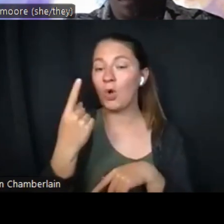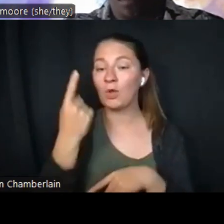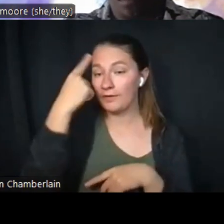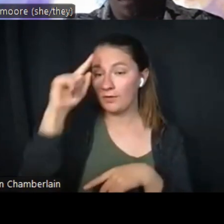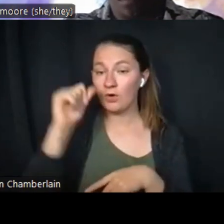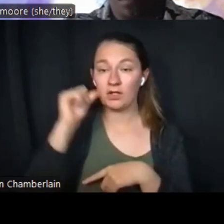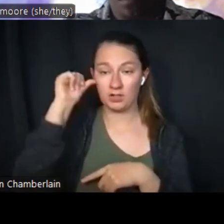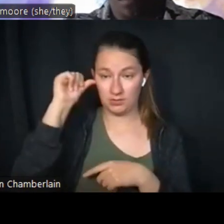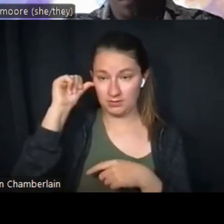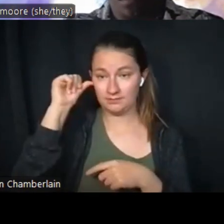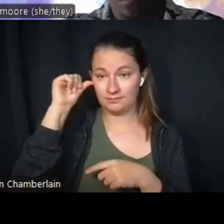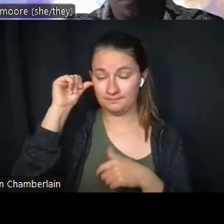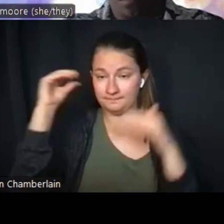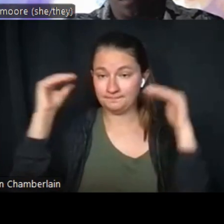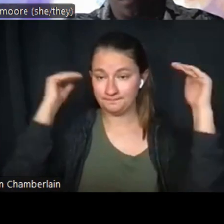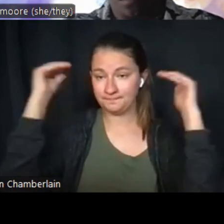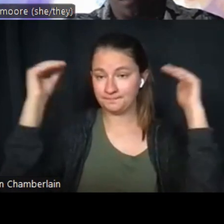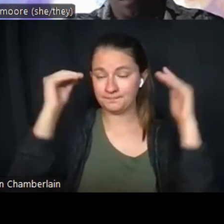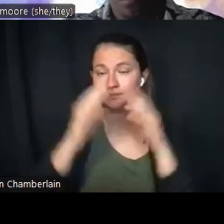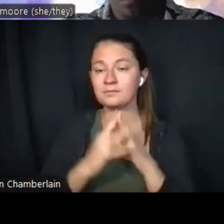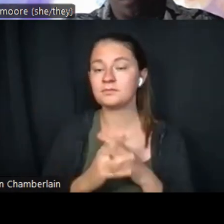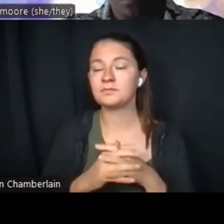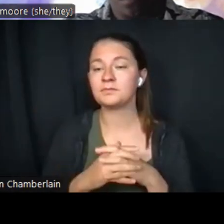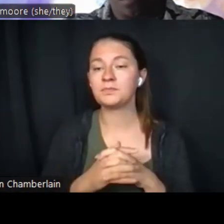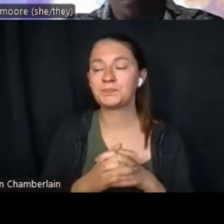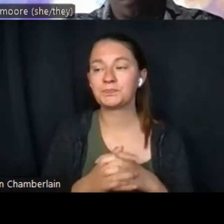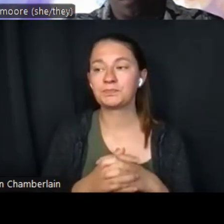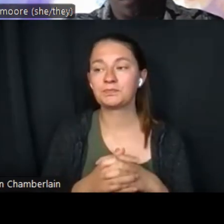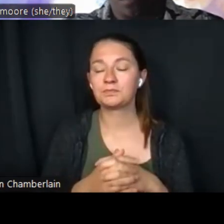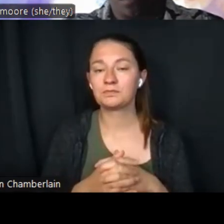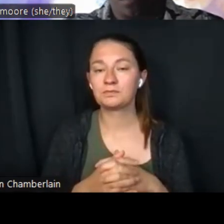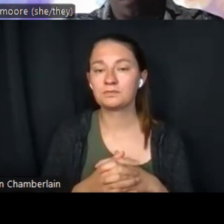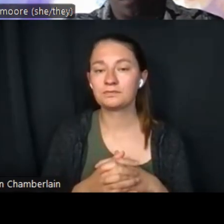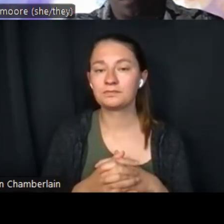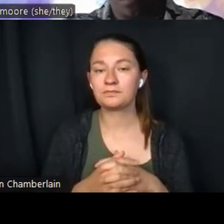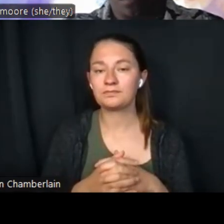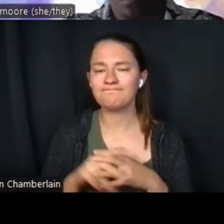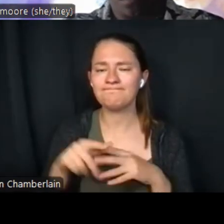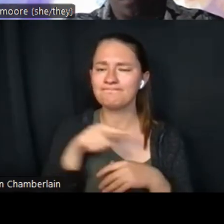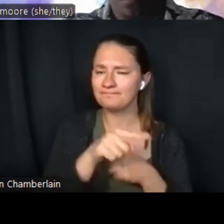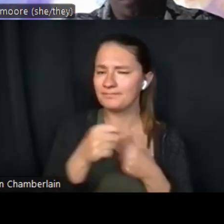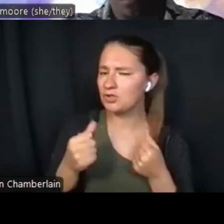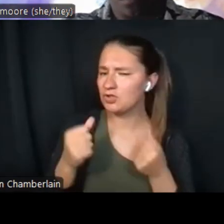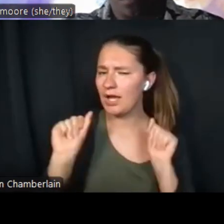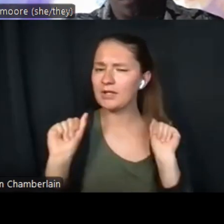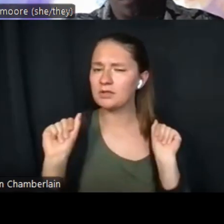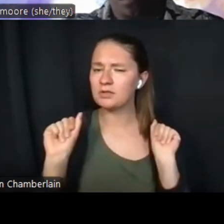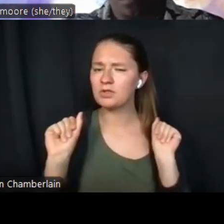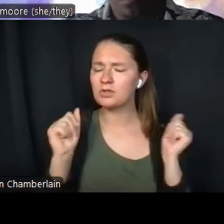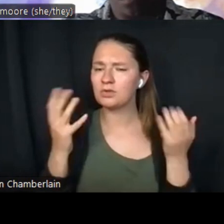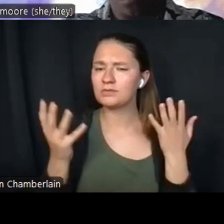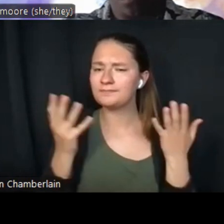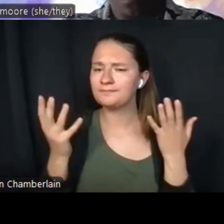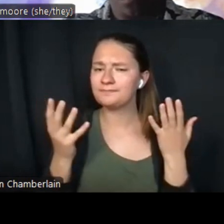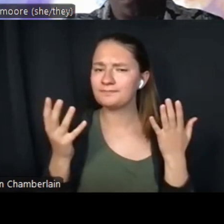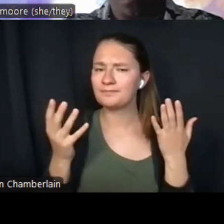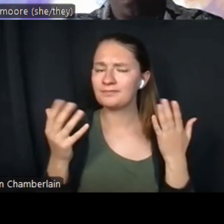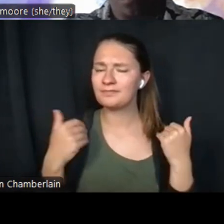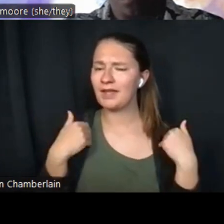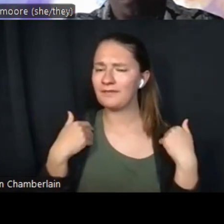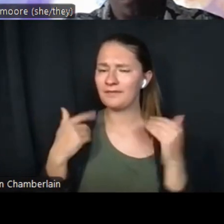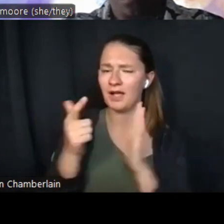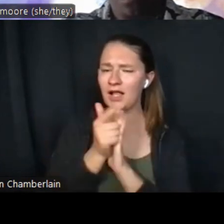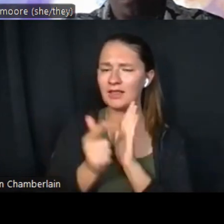but they were sort of trying to walk this legal